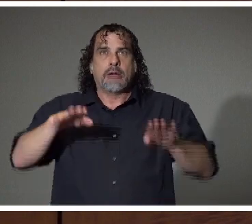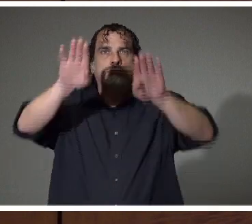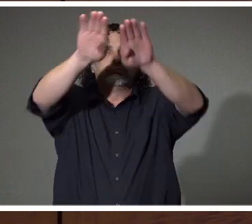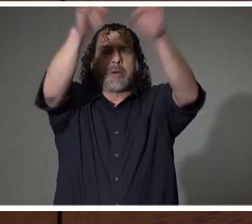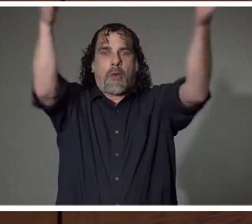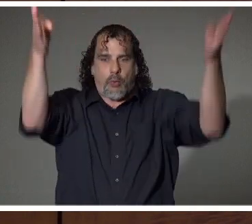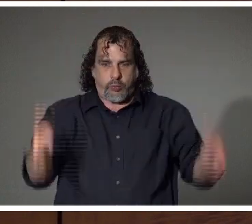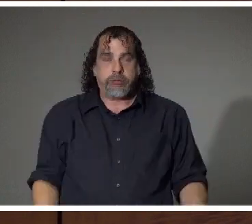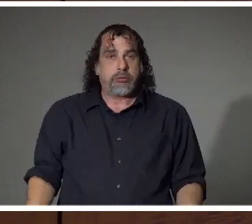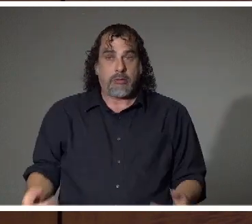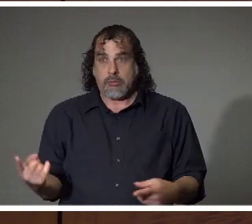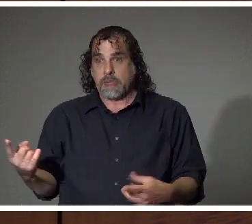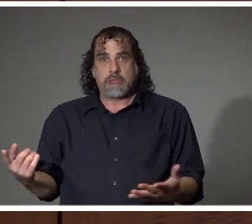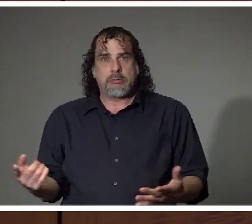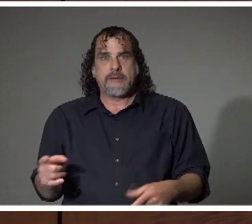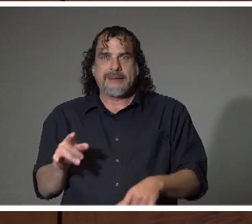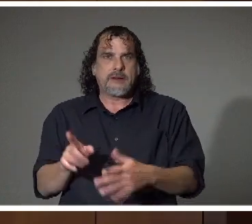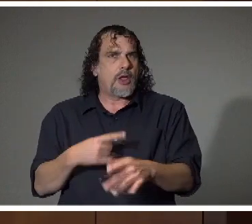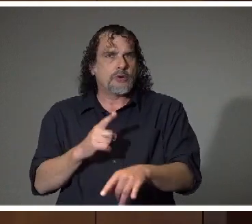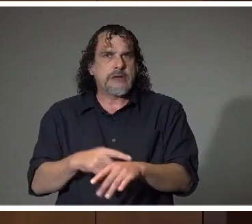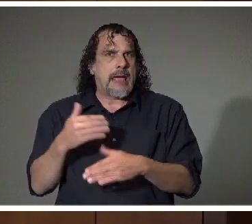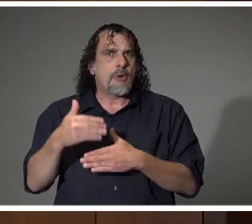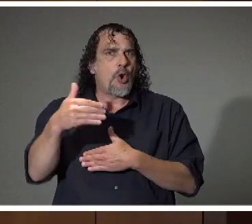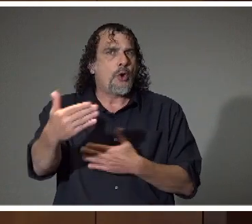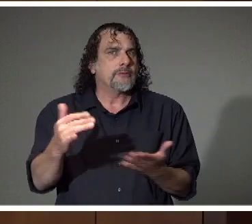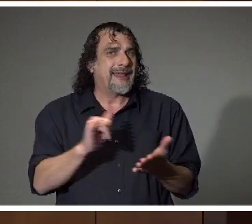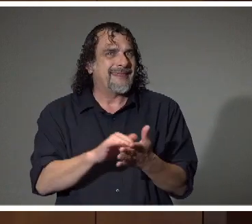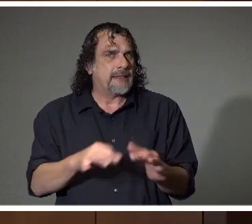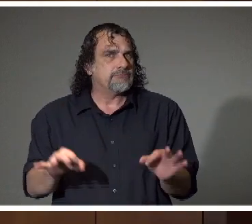normal for a long time, and I think that's going to be the key.